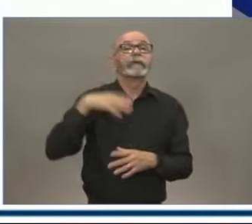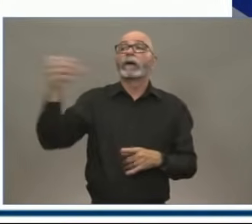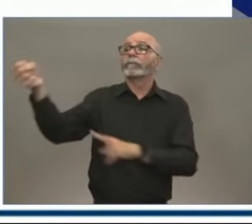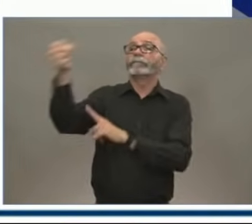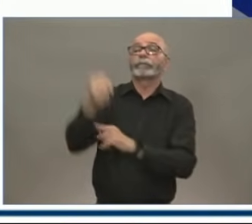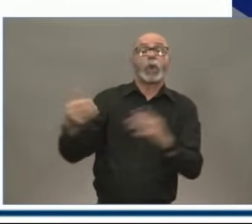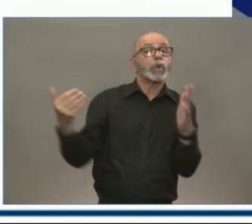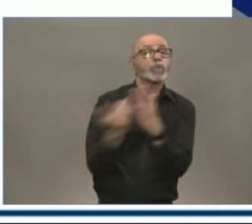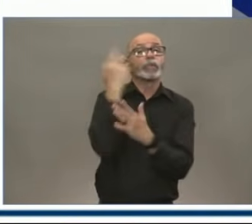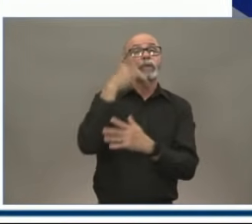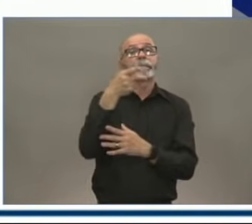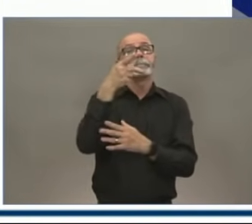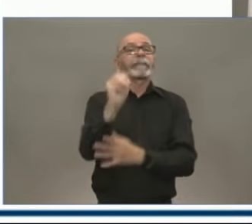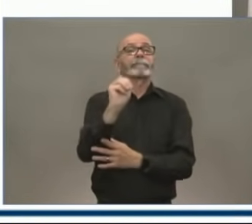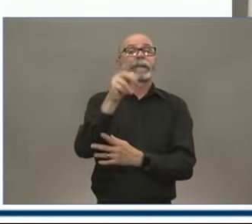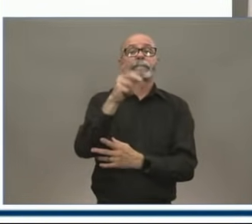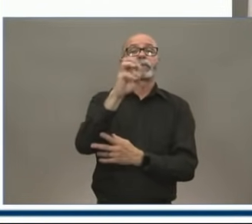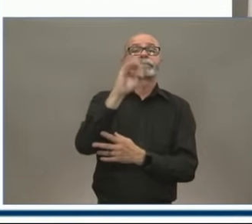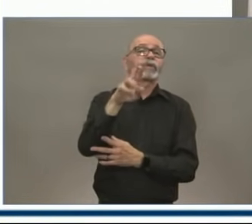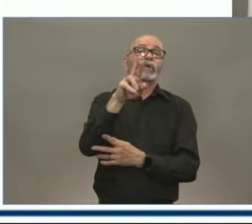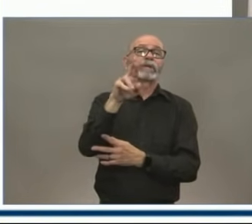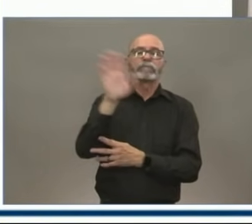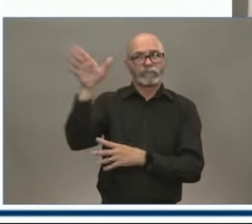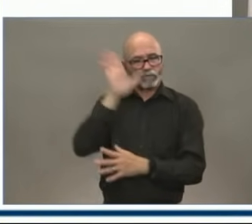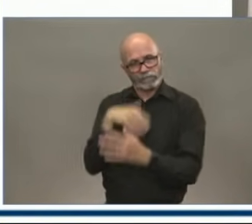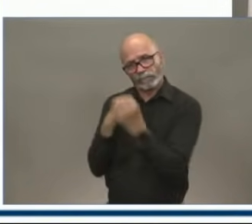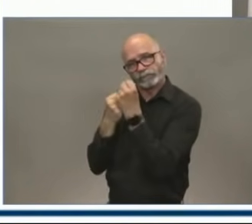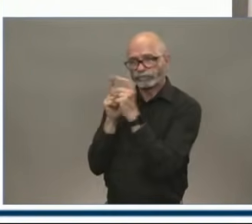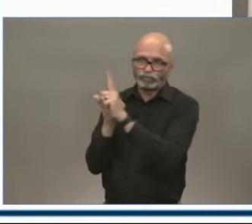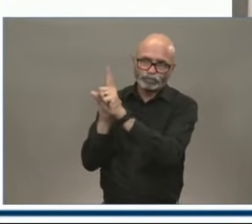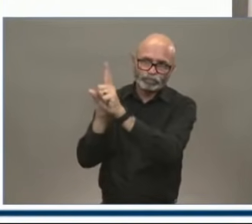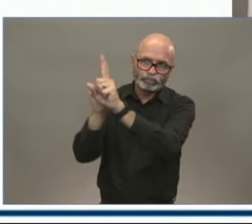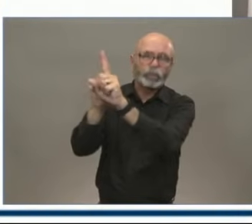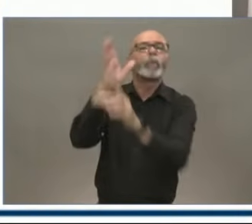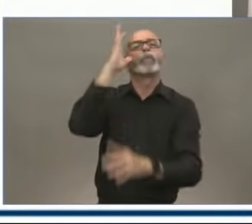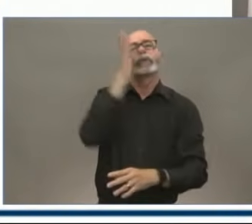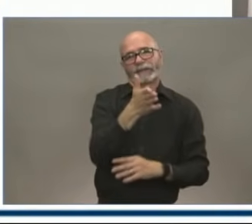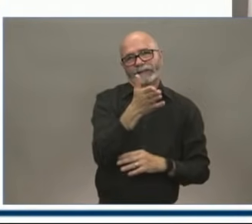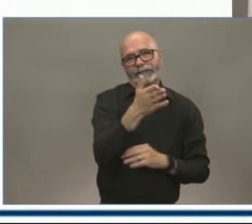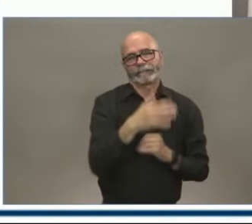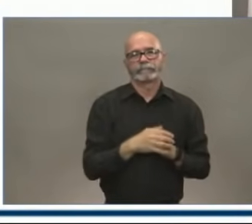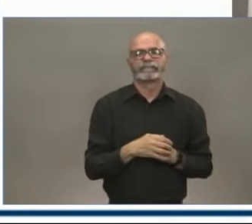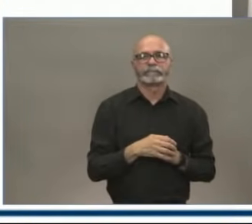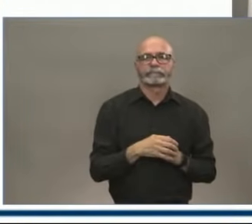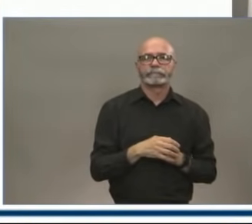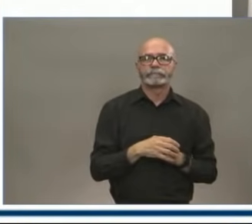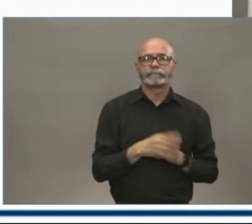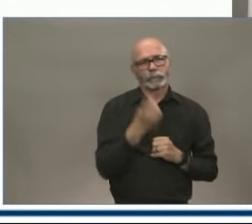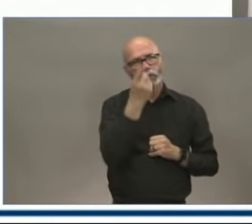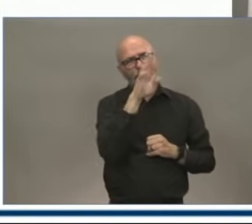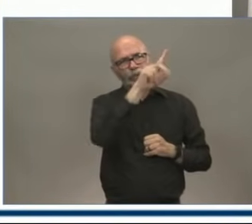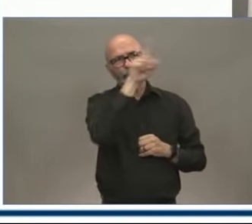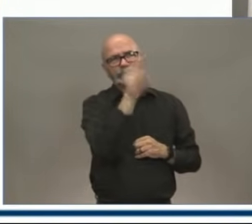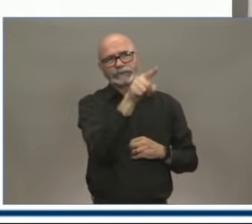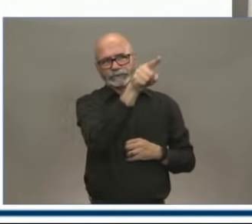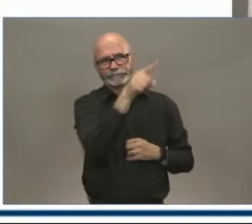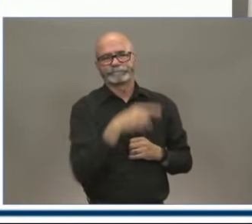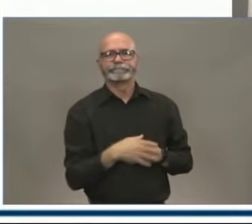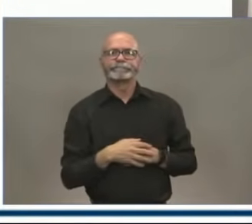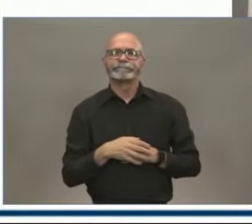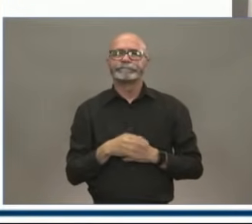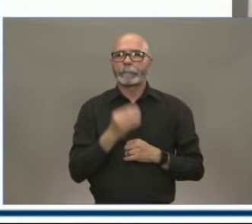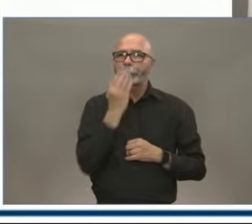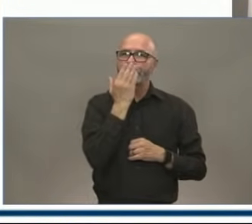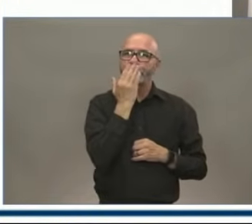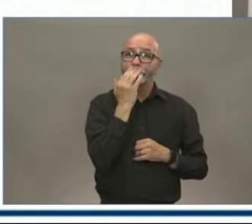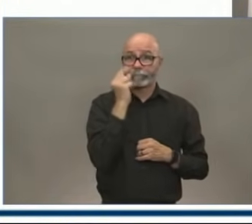community. Go ahead with your follow-up, Paul. Yes, it's Dr. Strang. I'd like to know how many of the 21 people